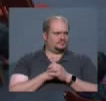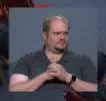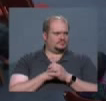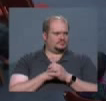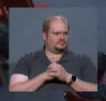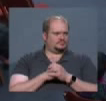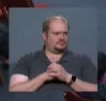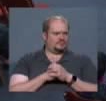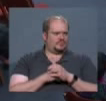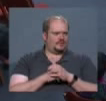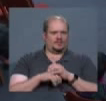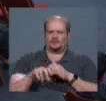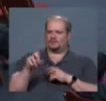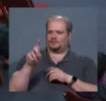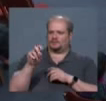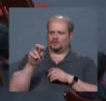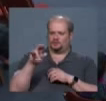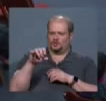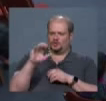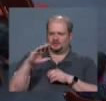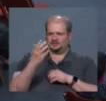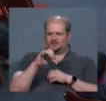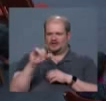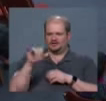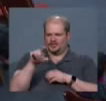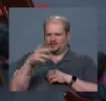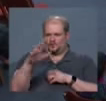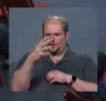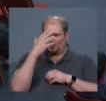Doris, it sounds like you probably already know him.